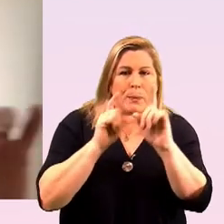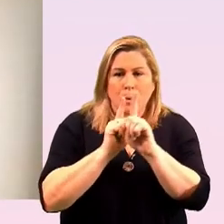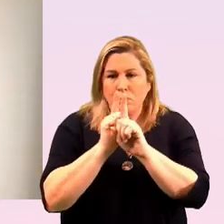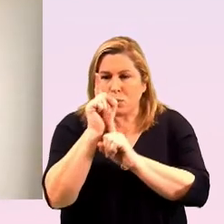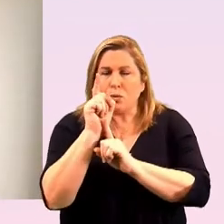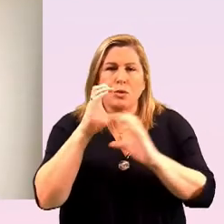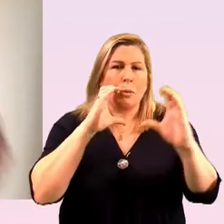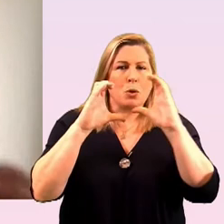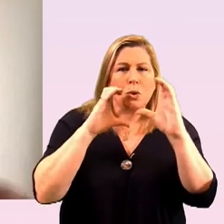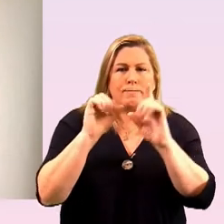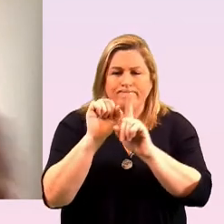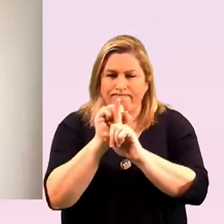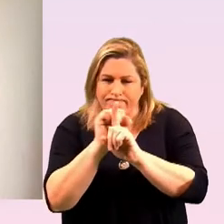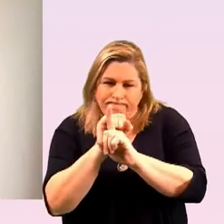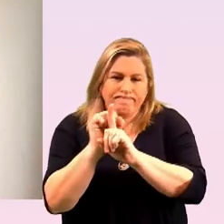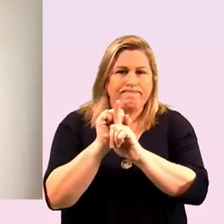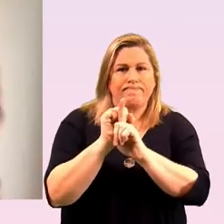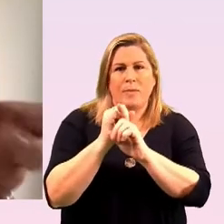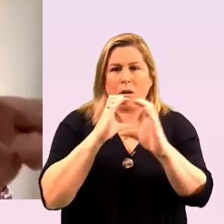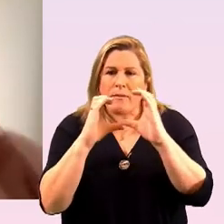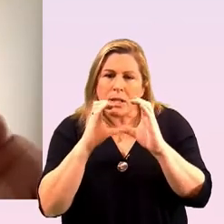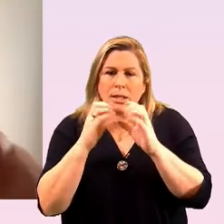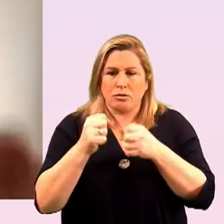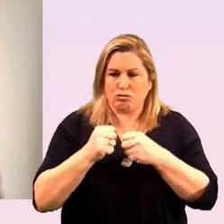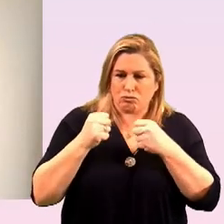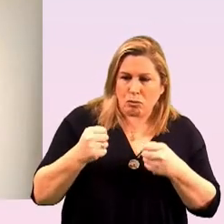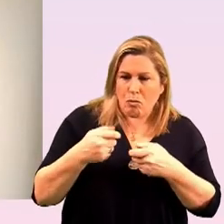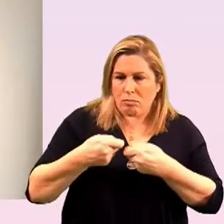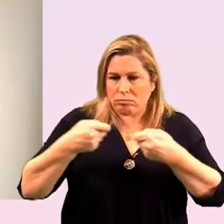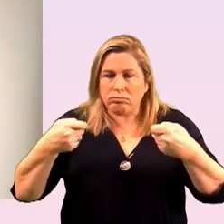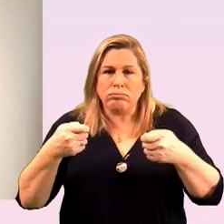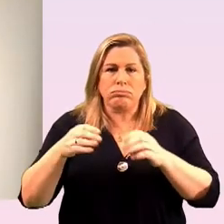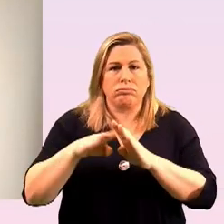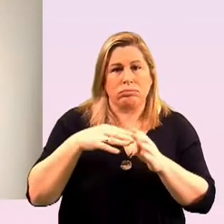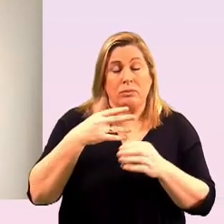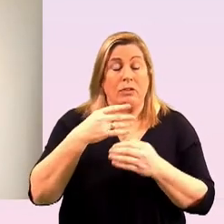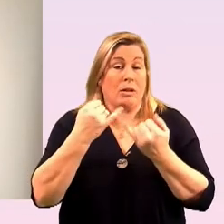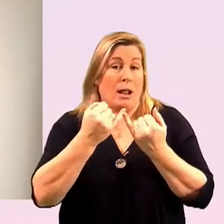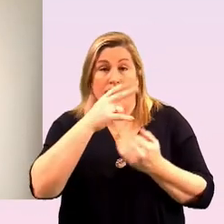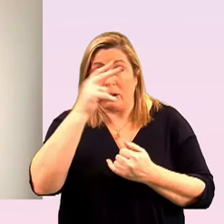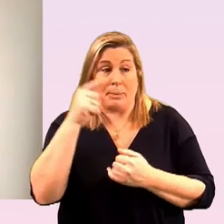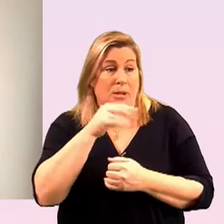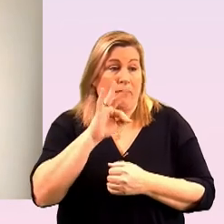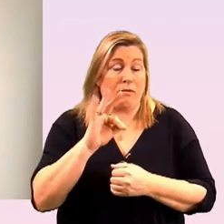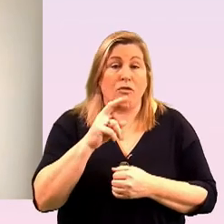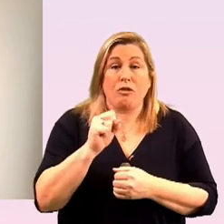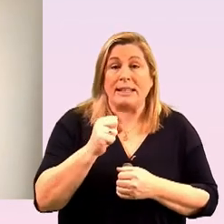channels, finessing the conversations that, say, the likes of Francis's group